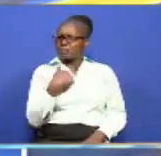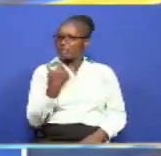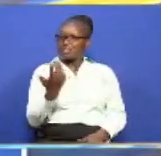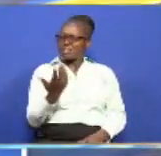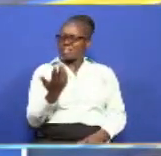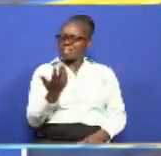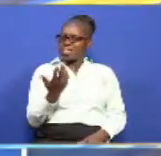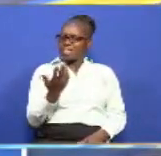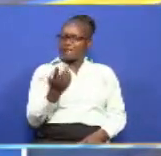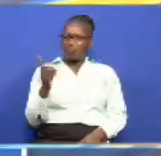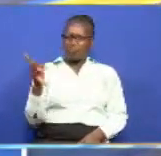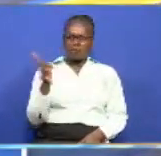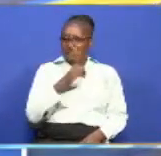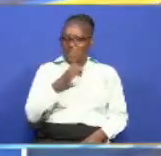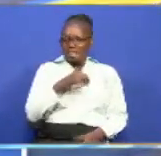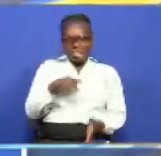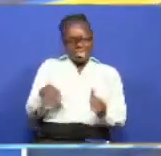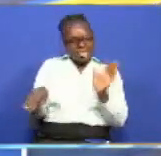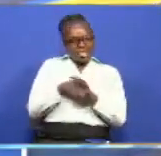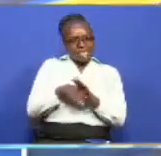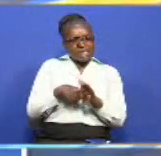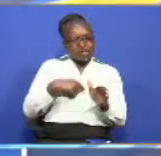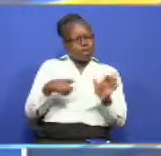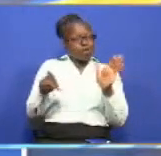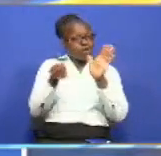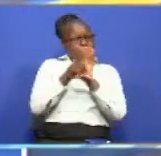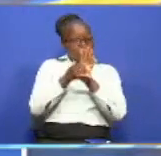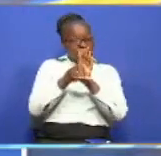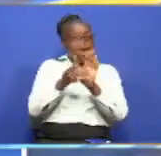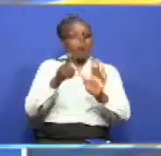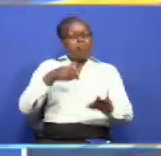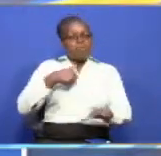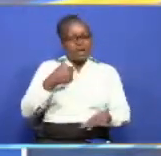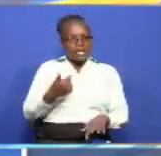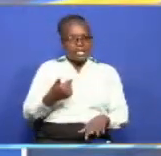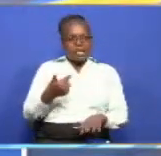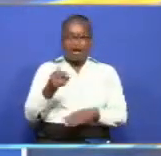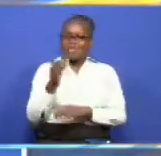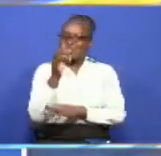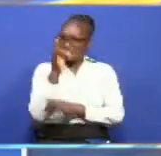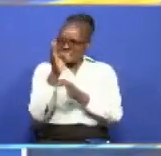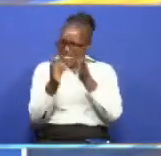have violently kicked out my lawyers. And she goes ahead to ask